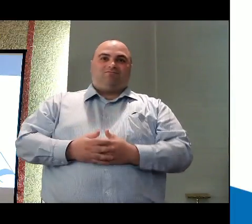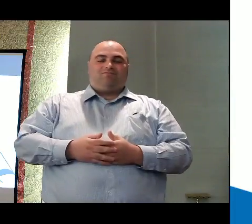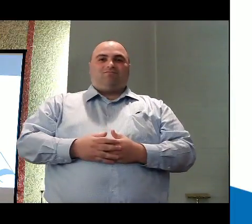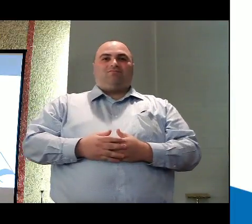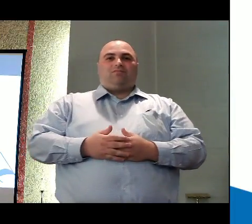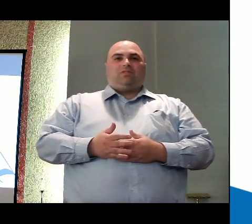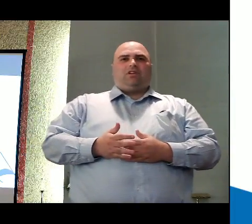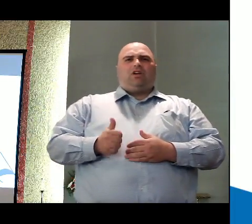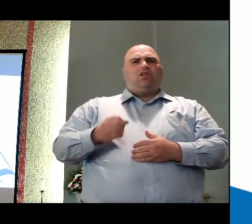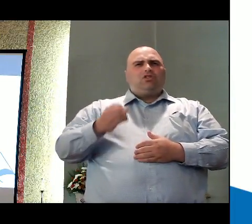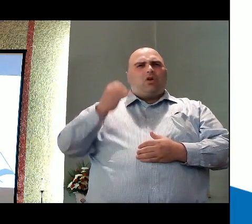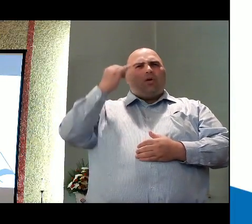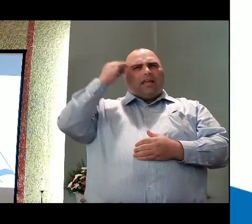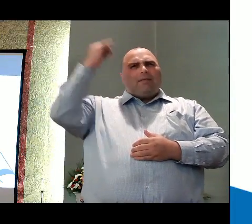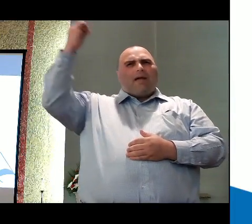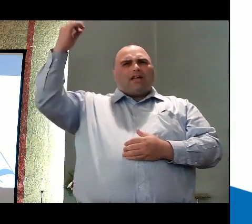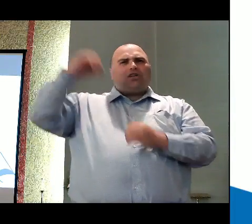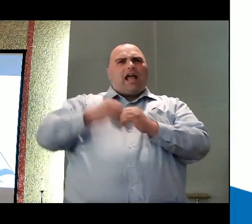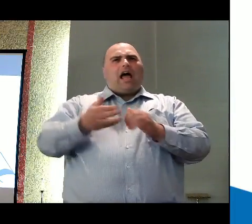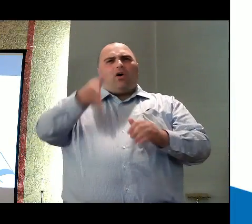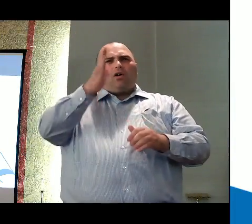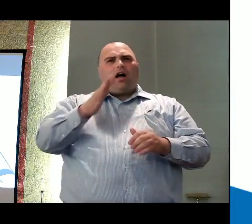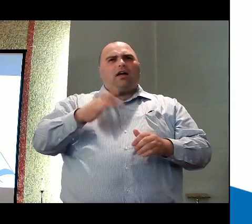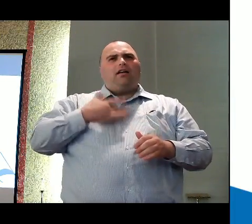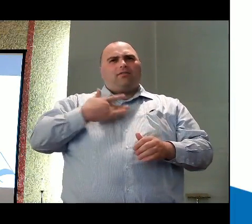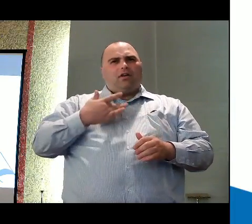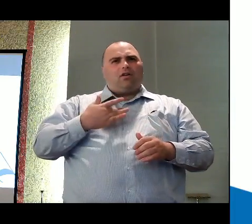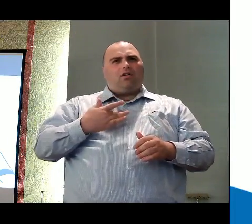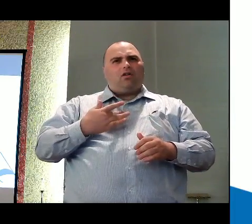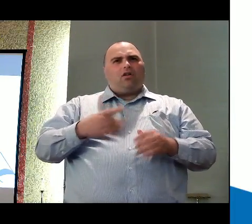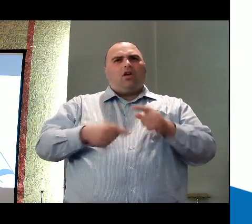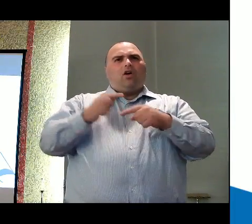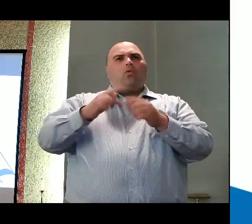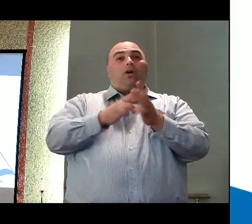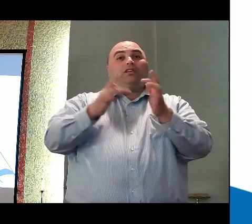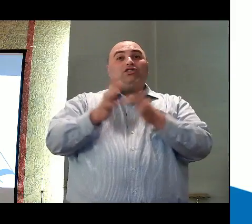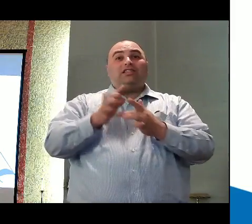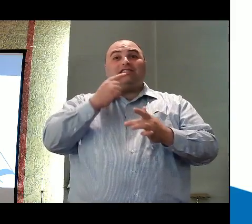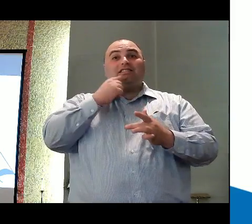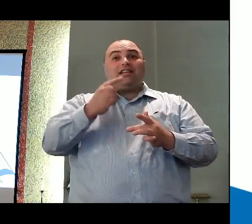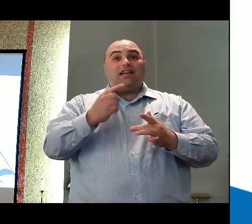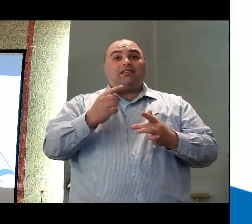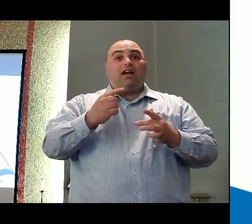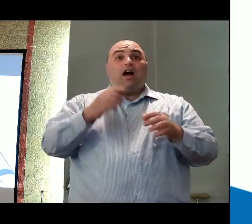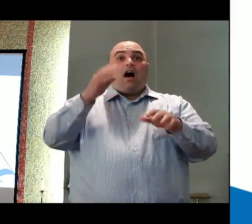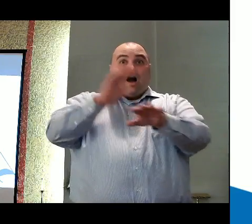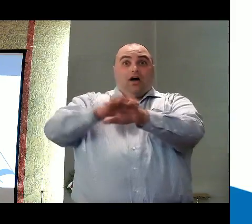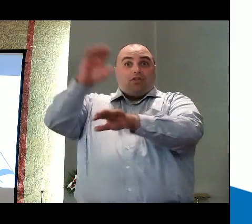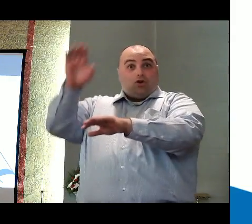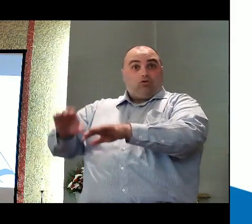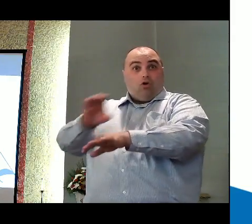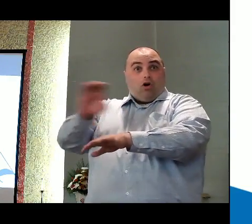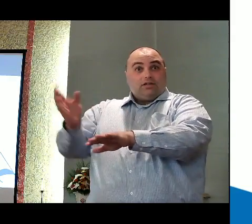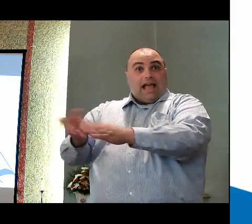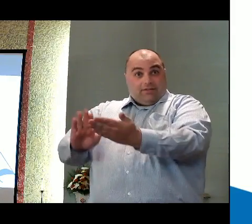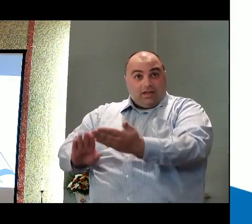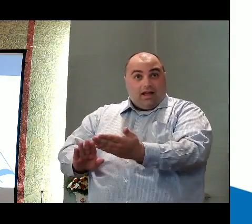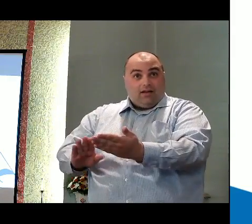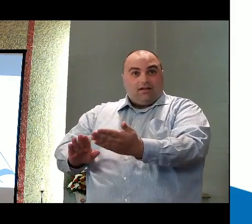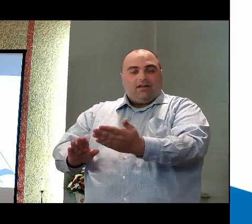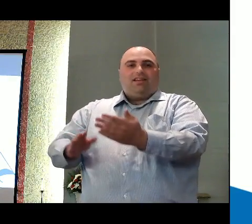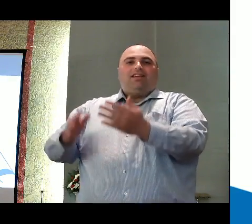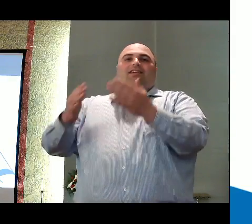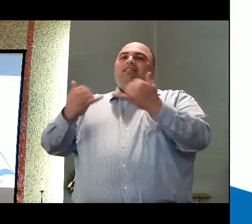Just imagine how God felt when Jesus said, "It is finished." It's easy for us often